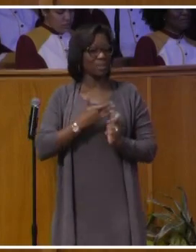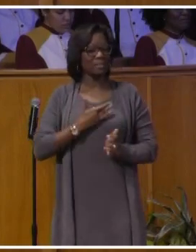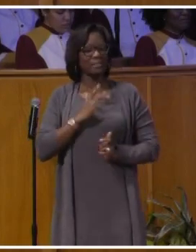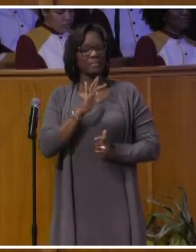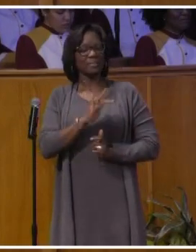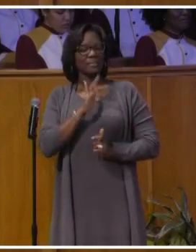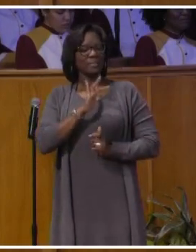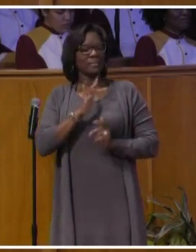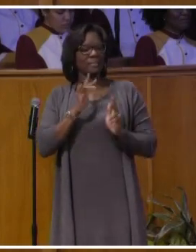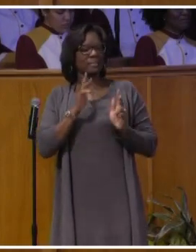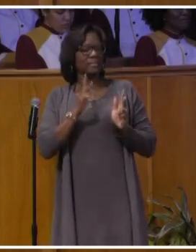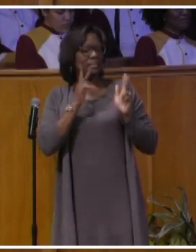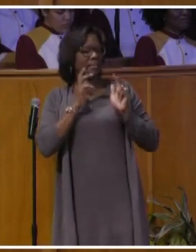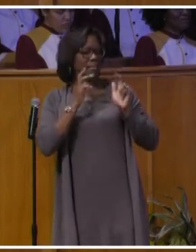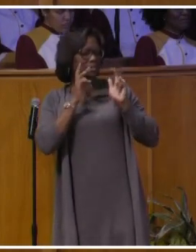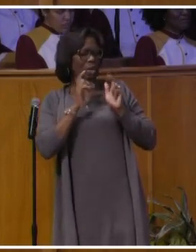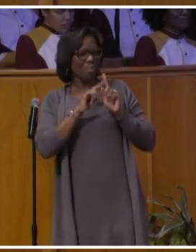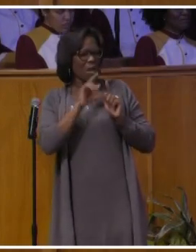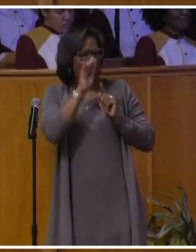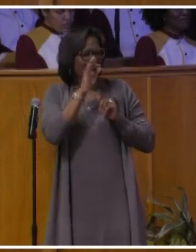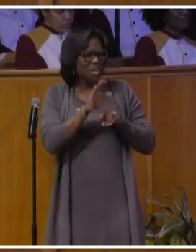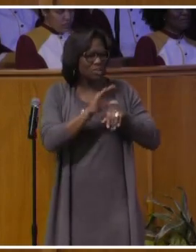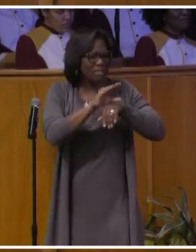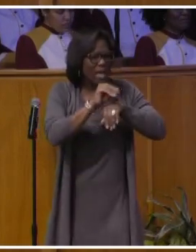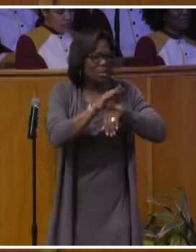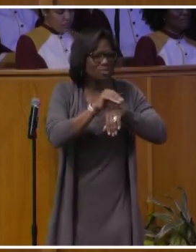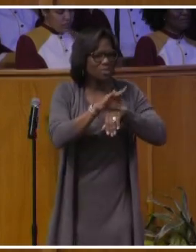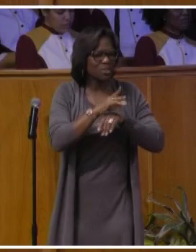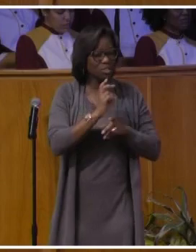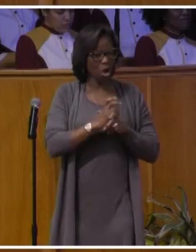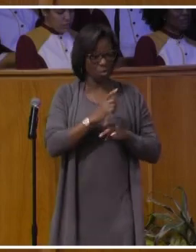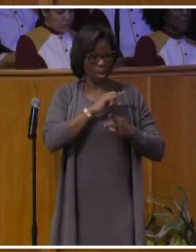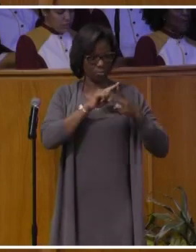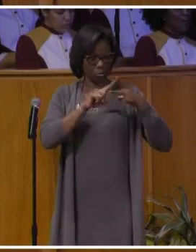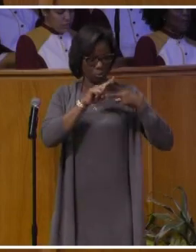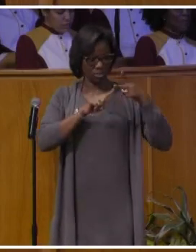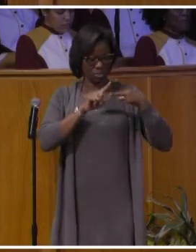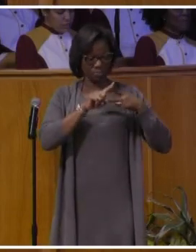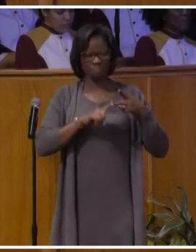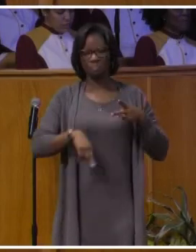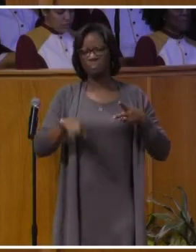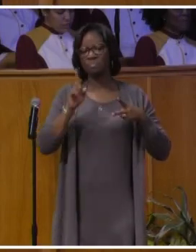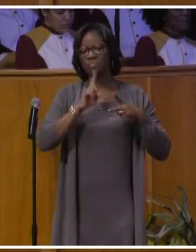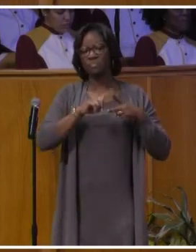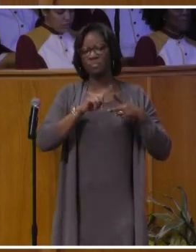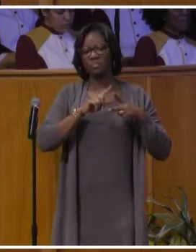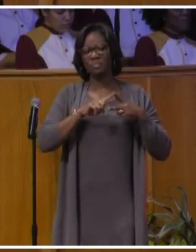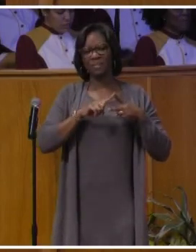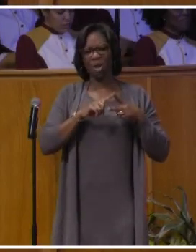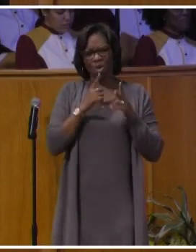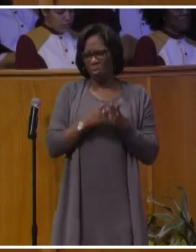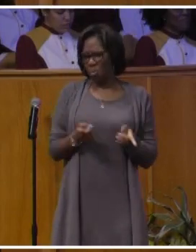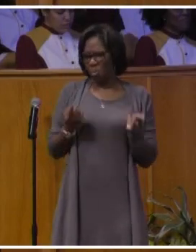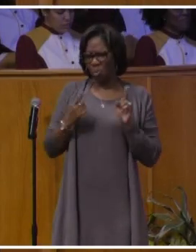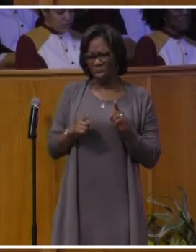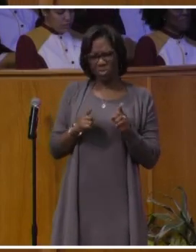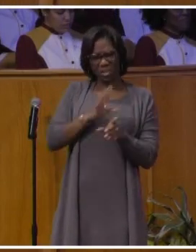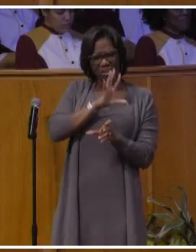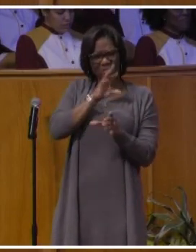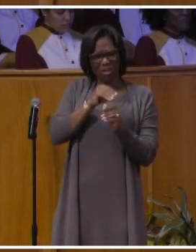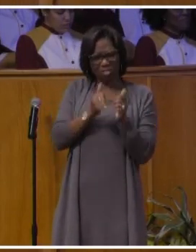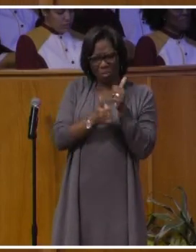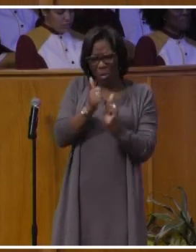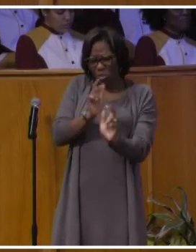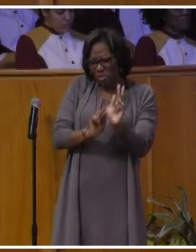listener, pastoral counseling is hard for two reasons. Number one, the size and scope of